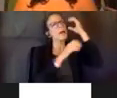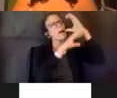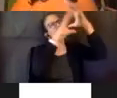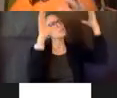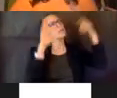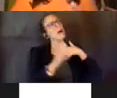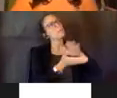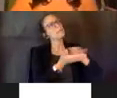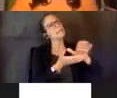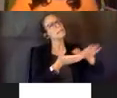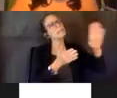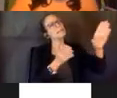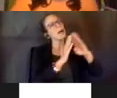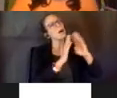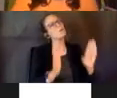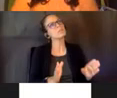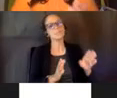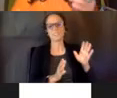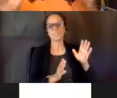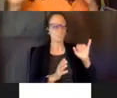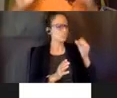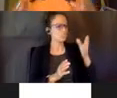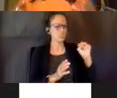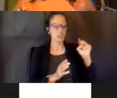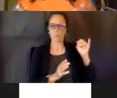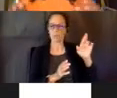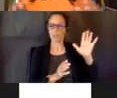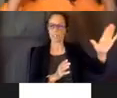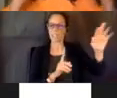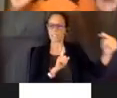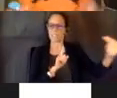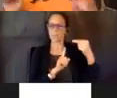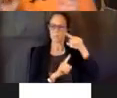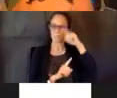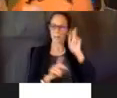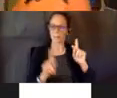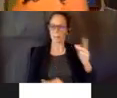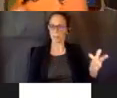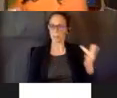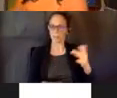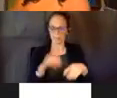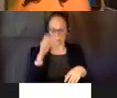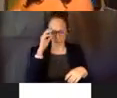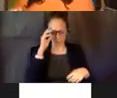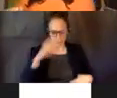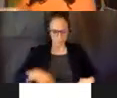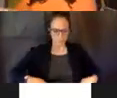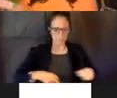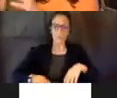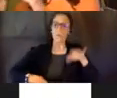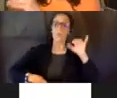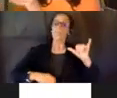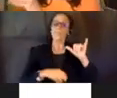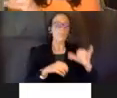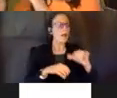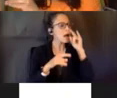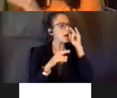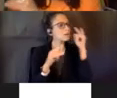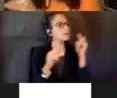him. The point that I want to make here is that actually, it's not that he becomes irrelevant. I think that's